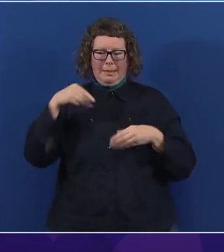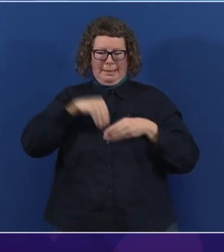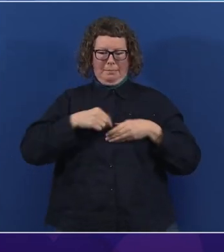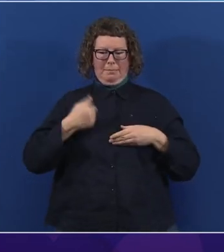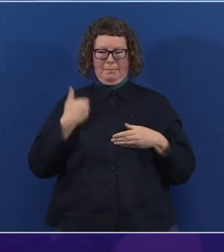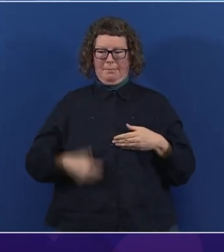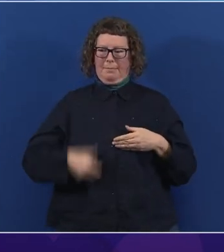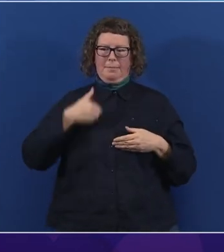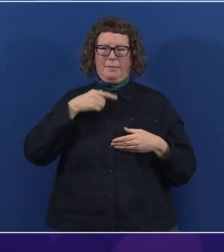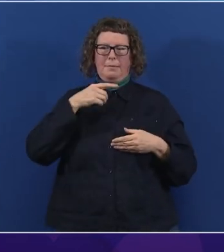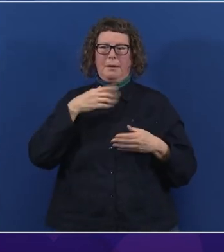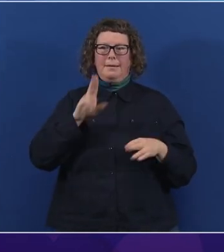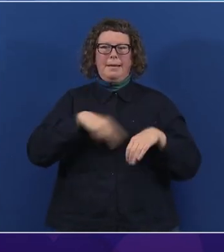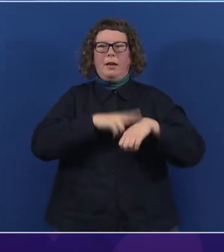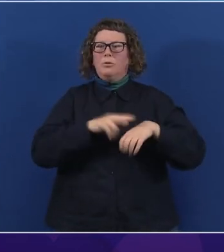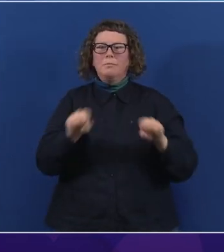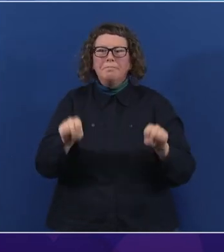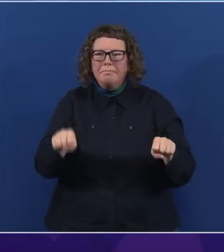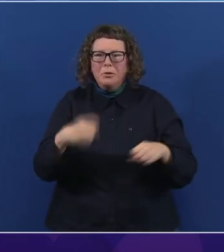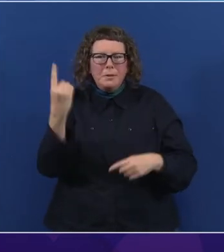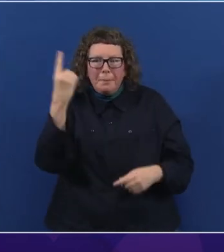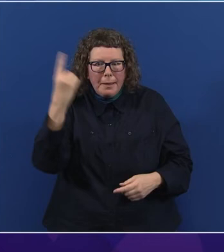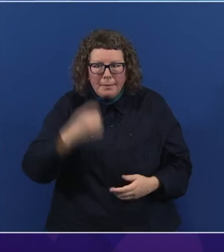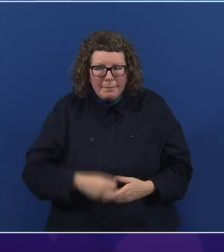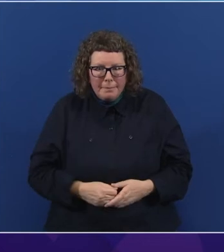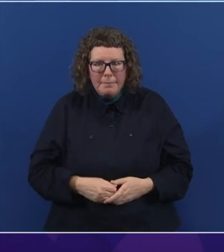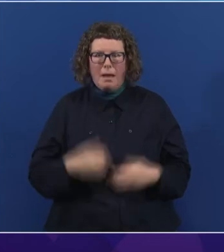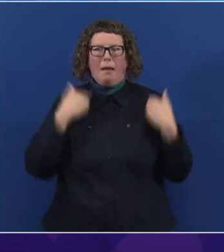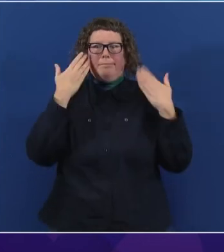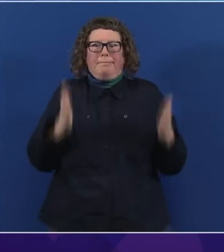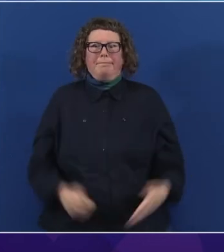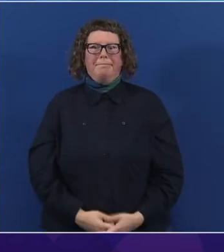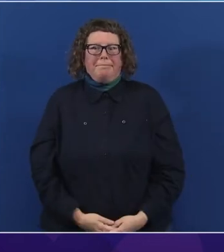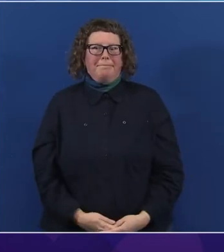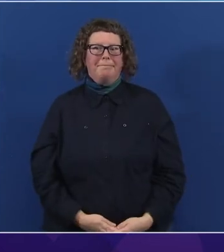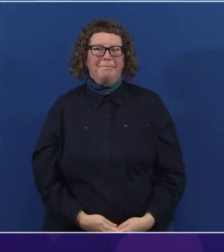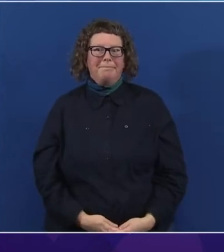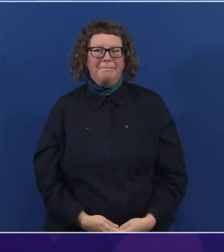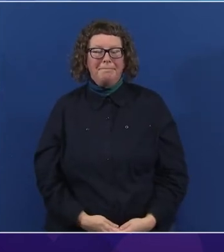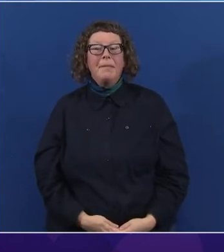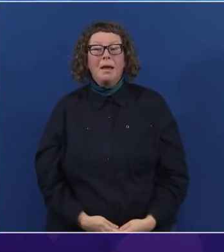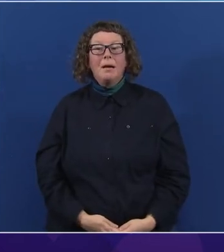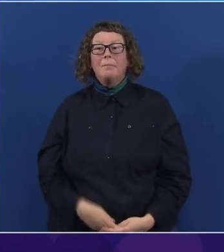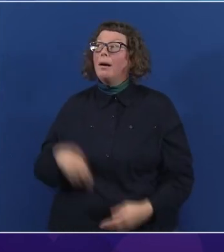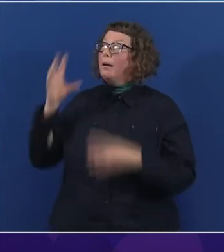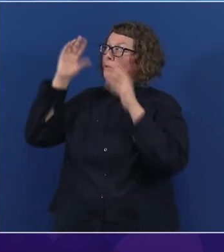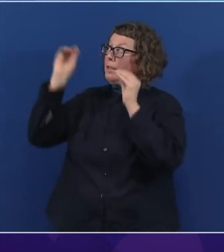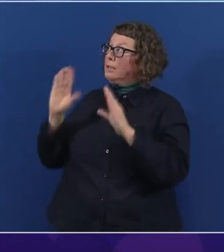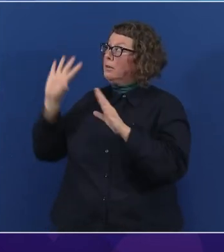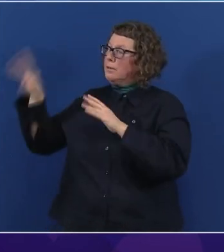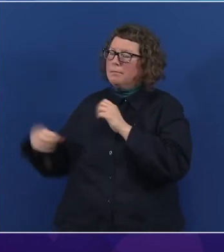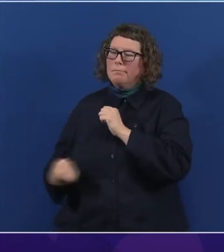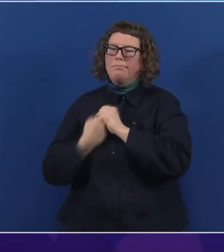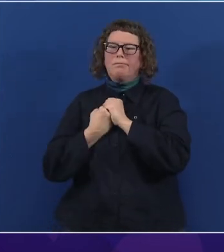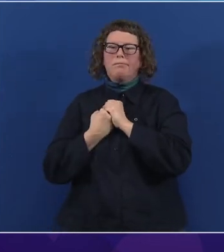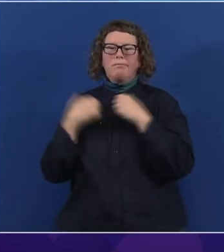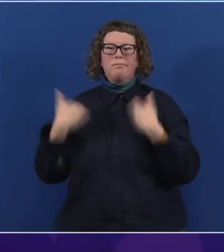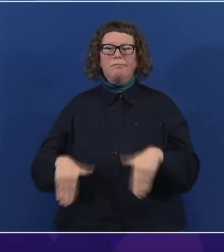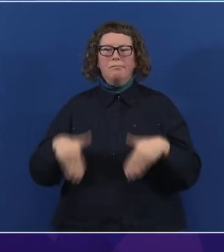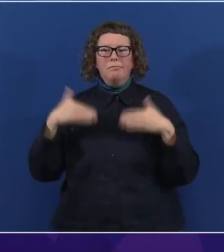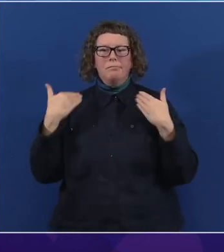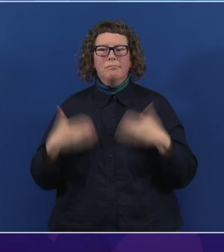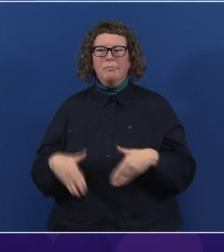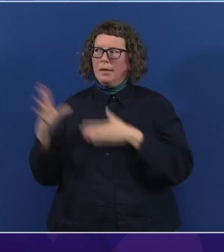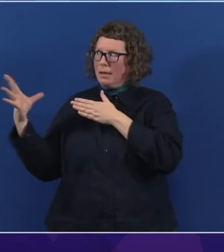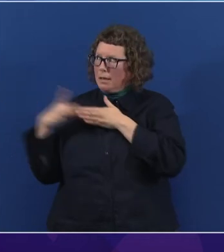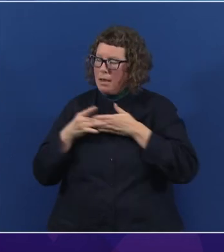of natural ability to cook. I don't know. But they took me under their wing and they guided